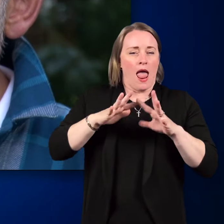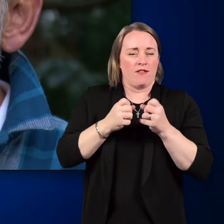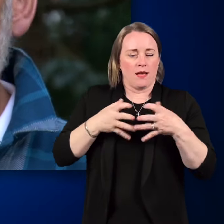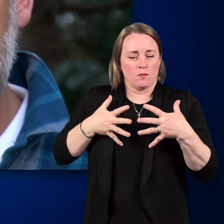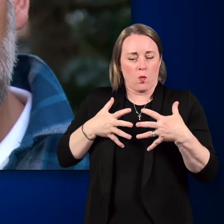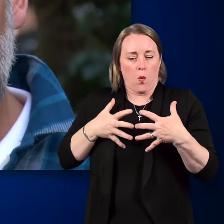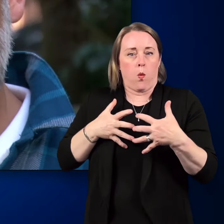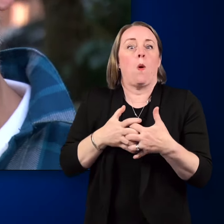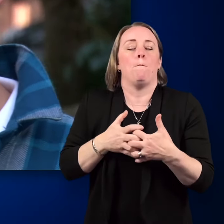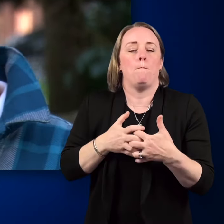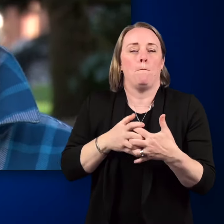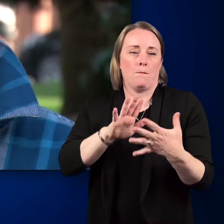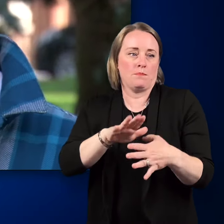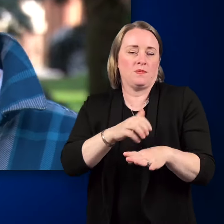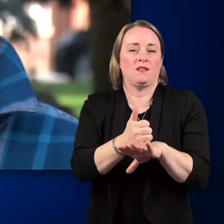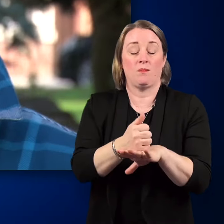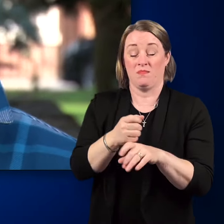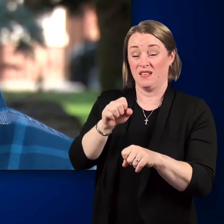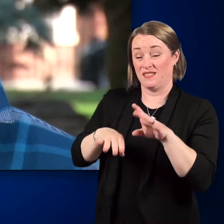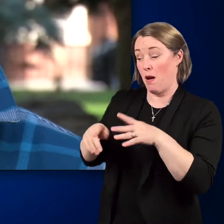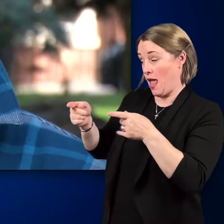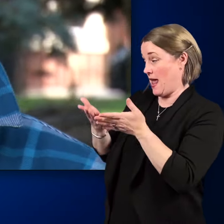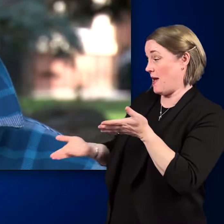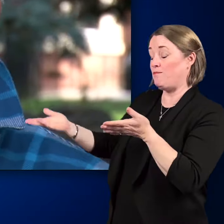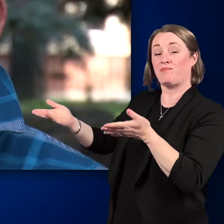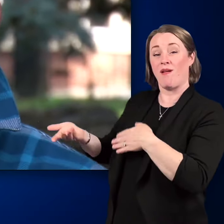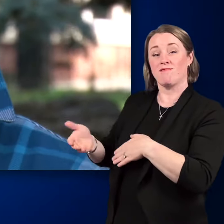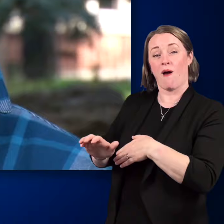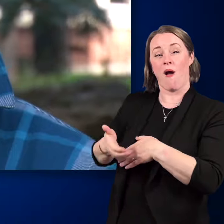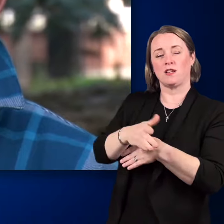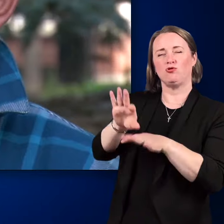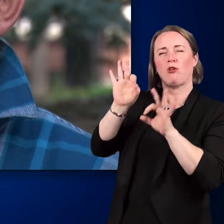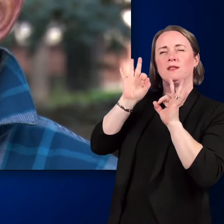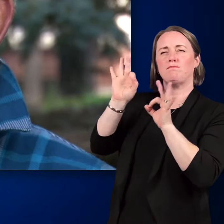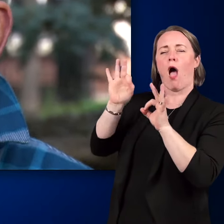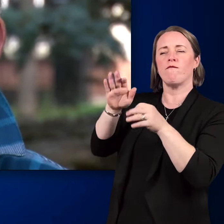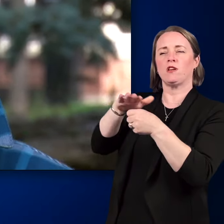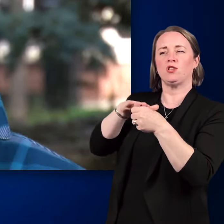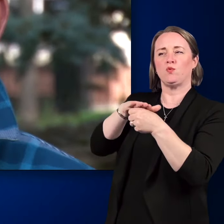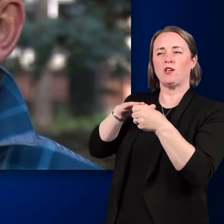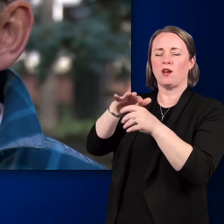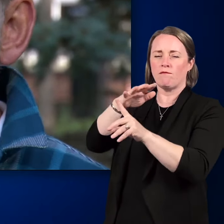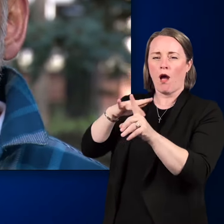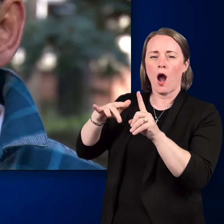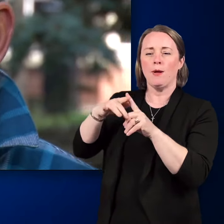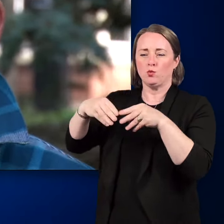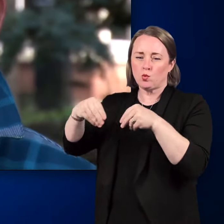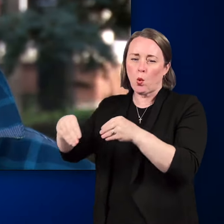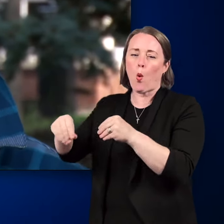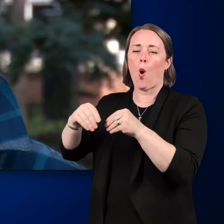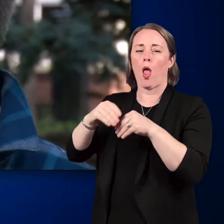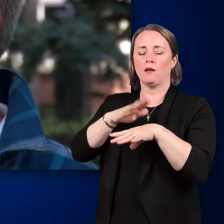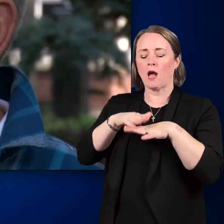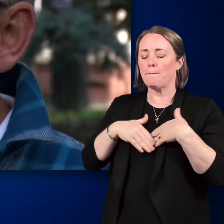you like, a bit like these gardens we're in today, where just the right conditions, the right environment over